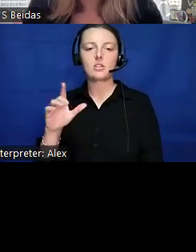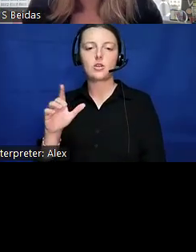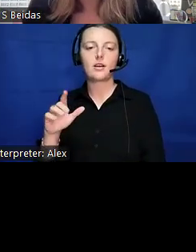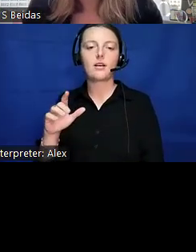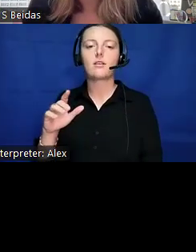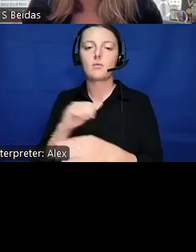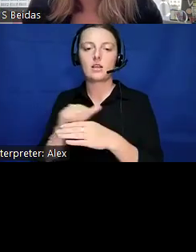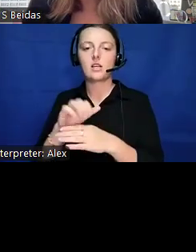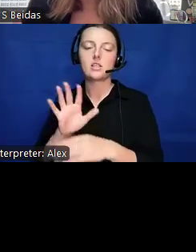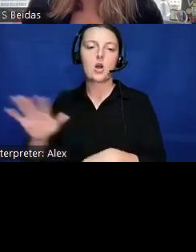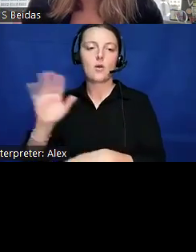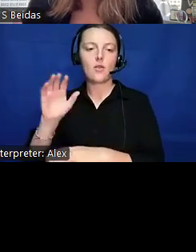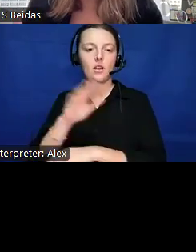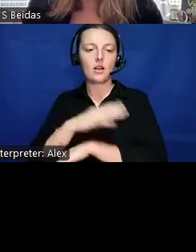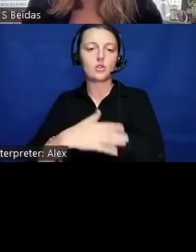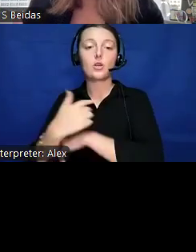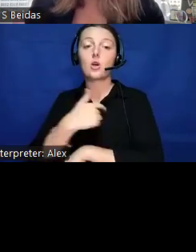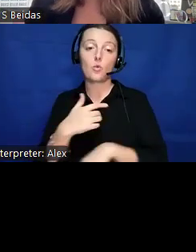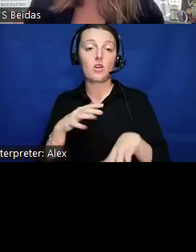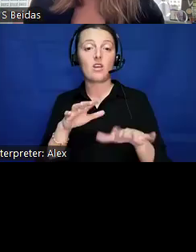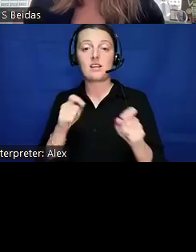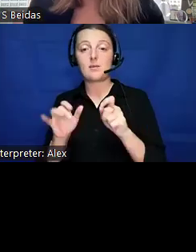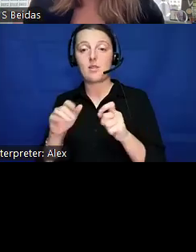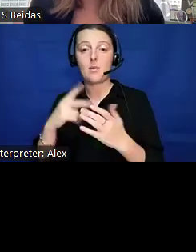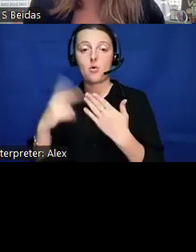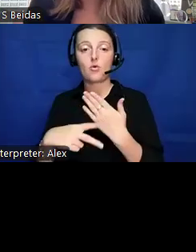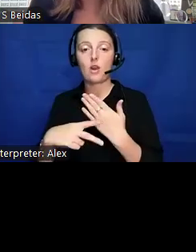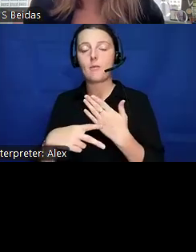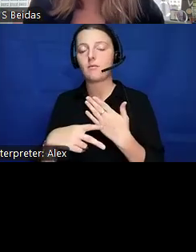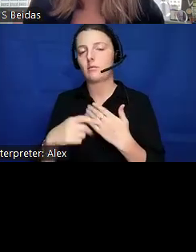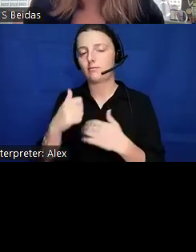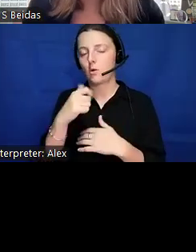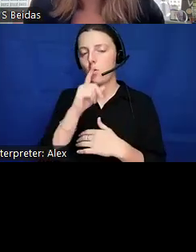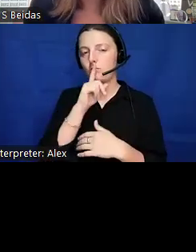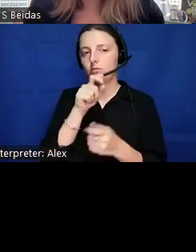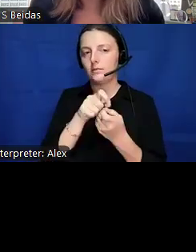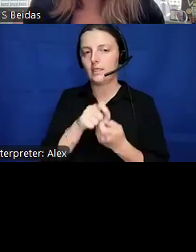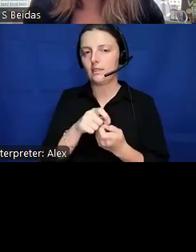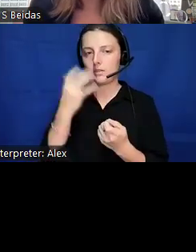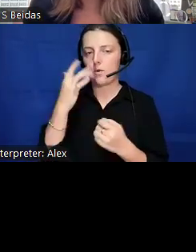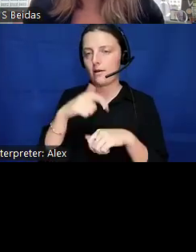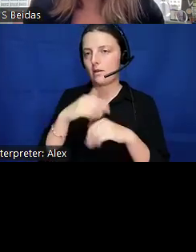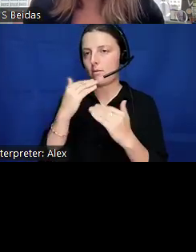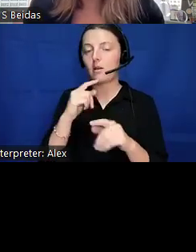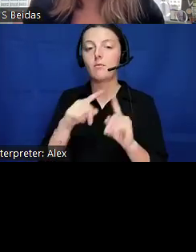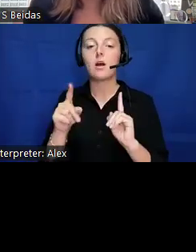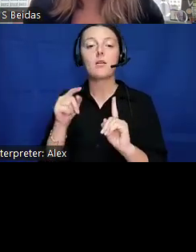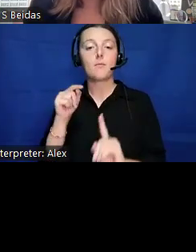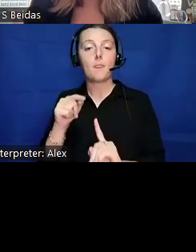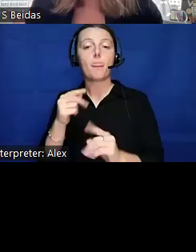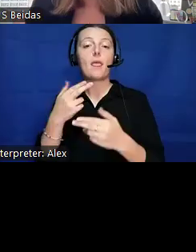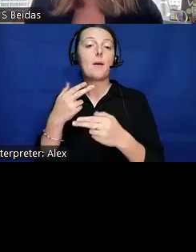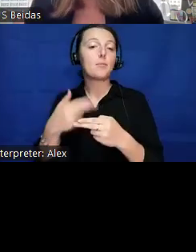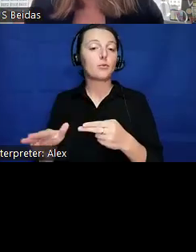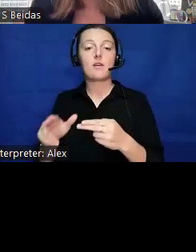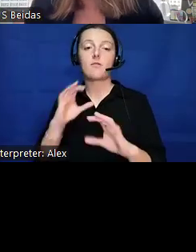going to go into those details because of time. And the program now represents a brief conversation with all parents, not screened